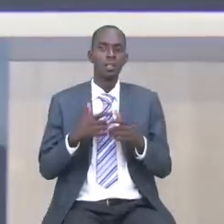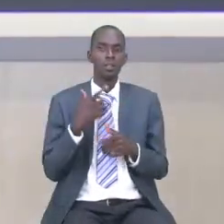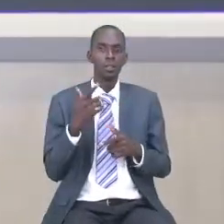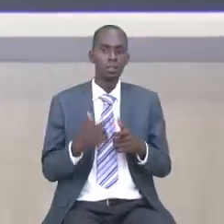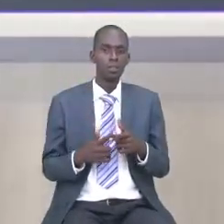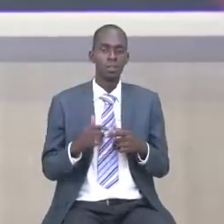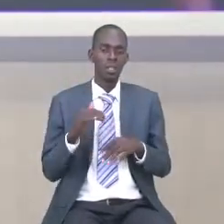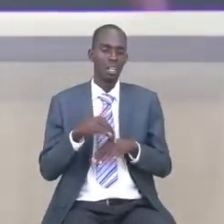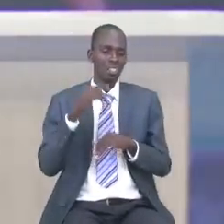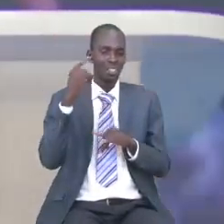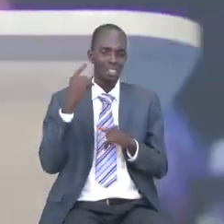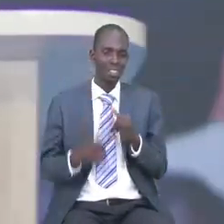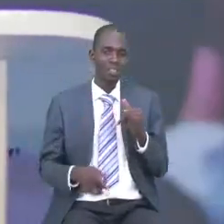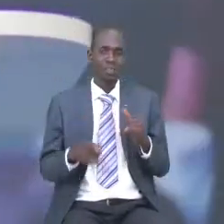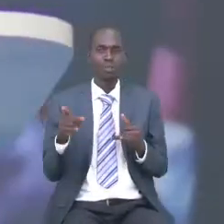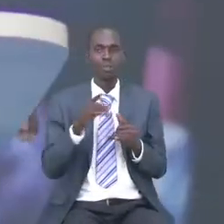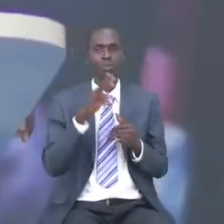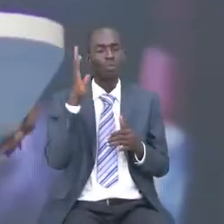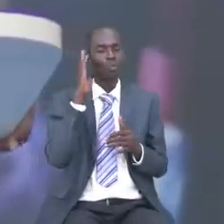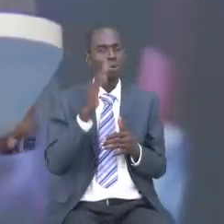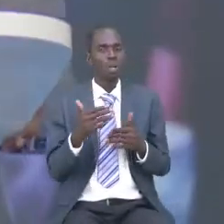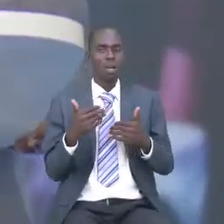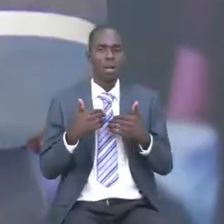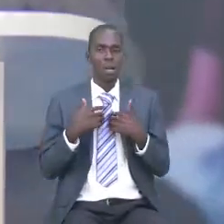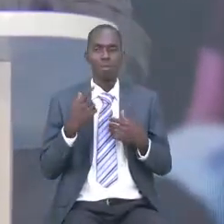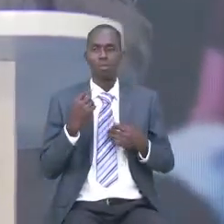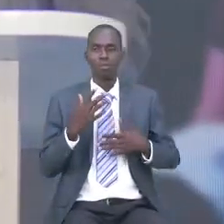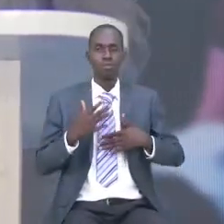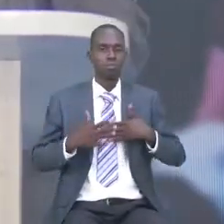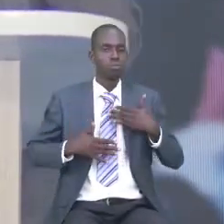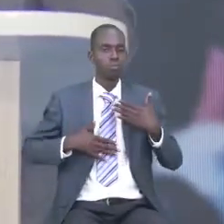the end, you'll have the joy